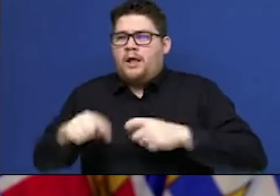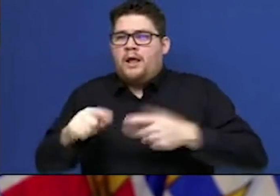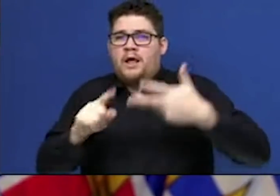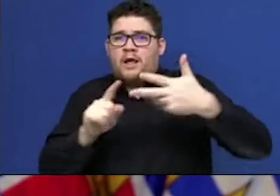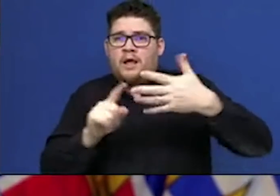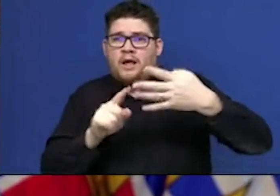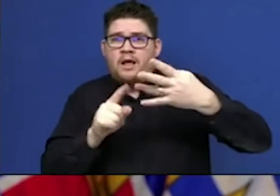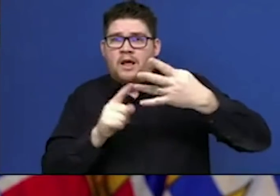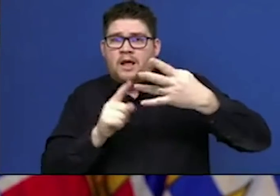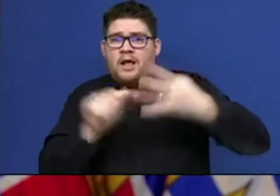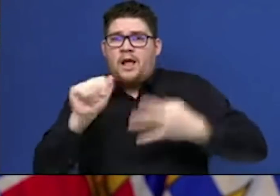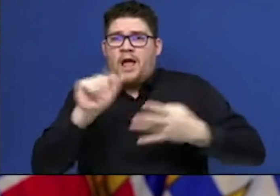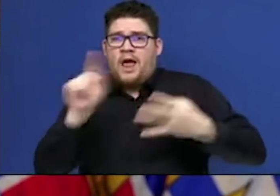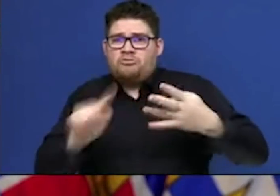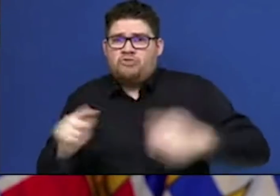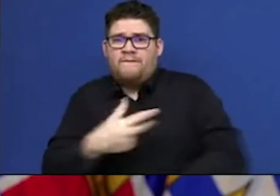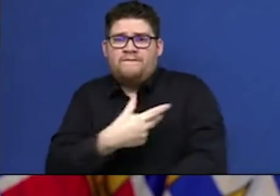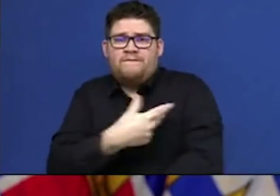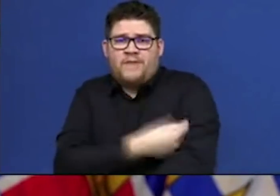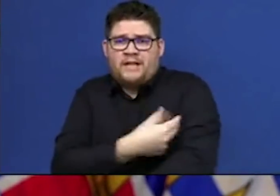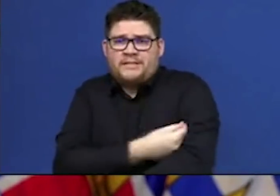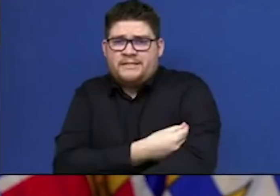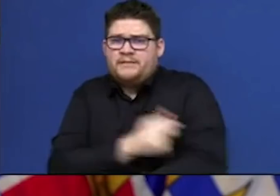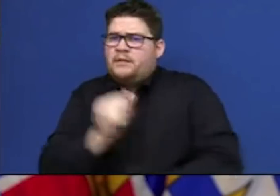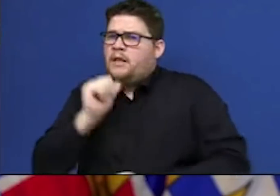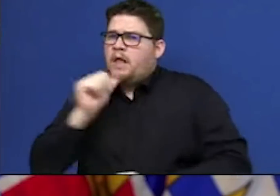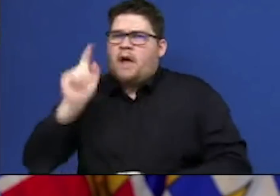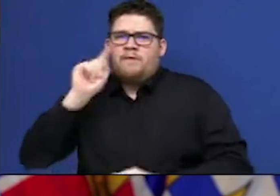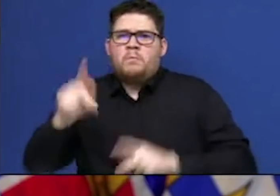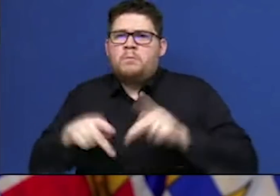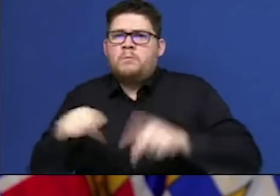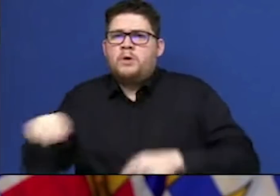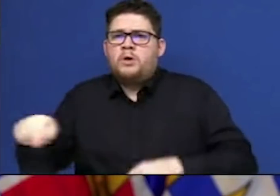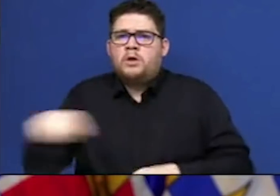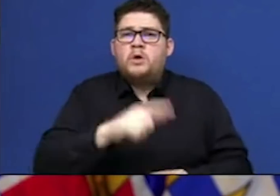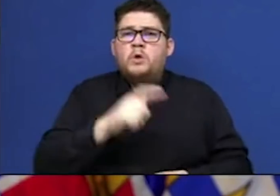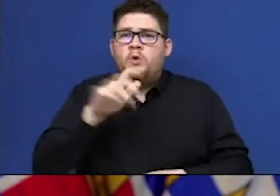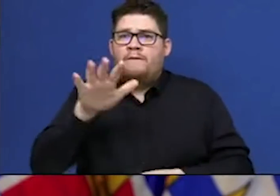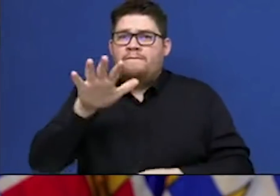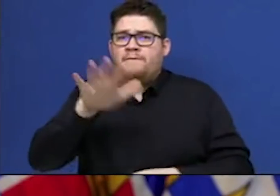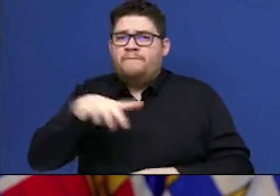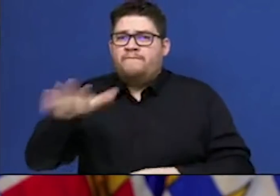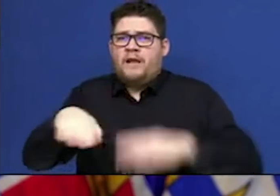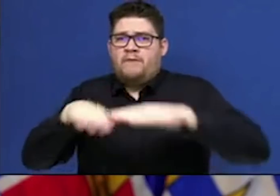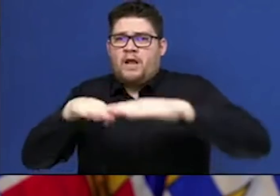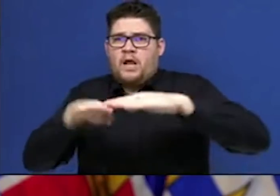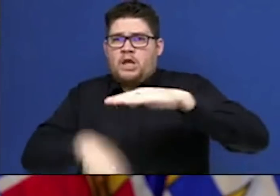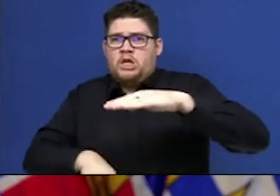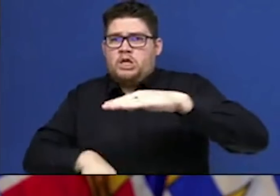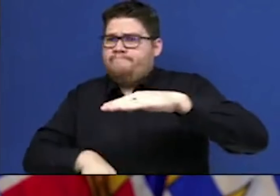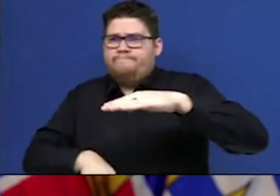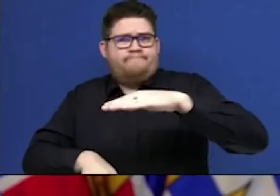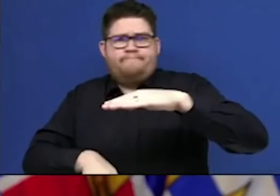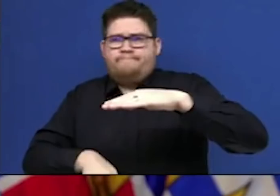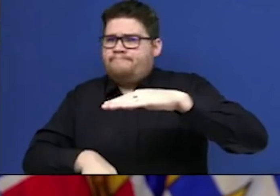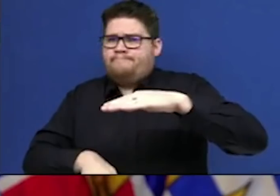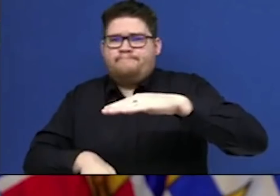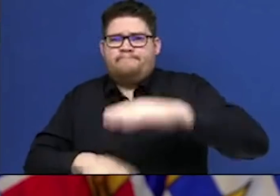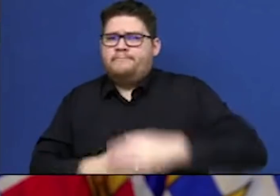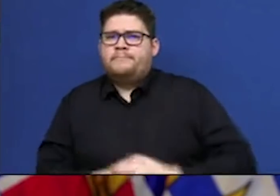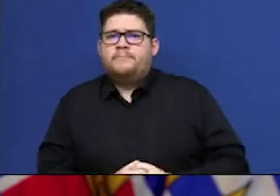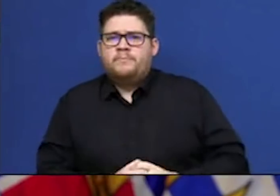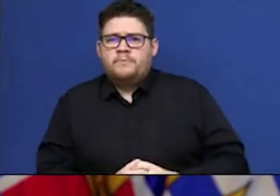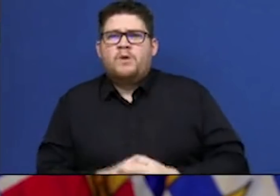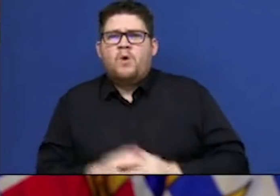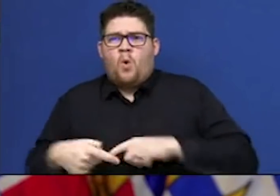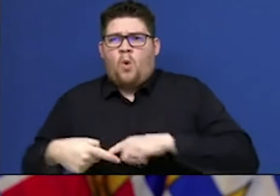Health Canada has issued what they call terms and conditions to obtain more information from AstraZeneca about the risk-benefit